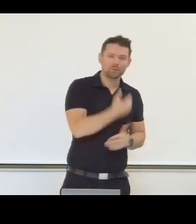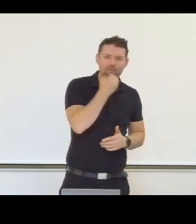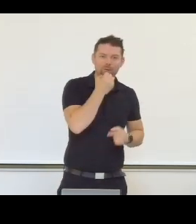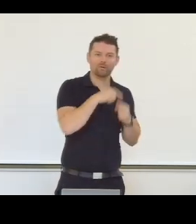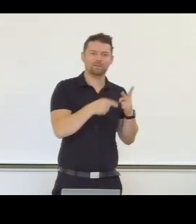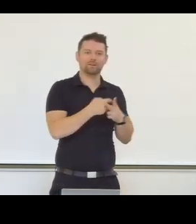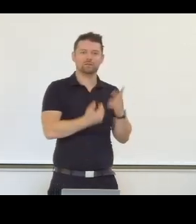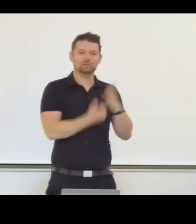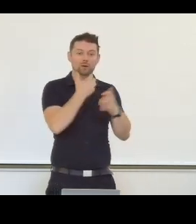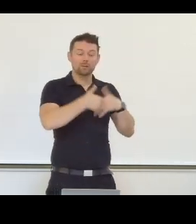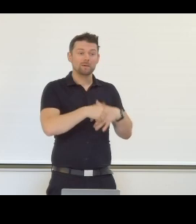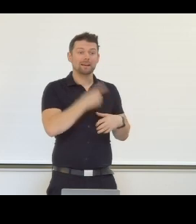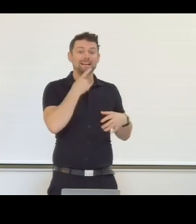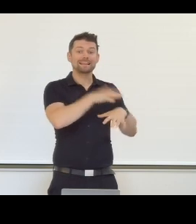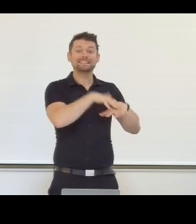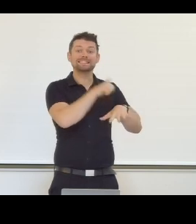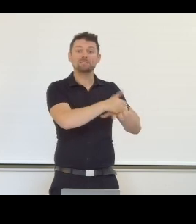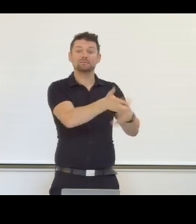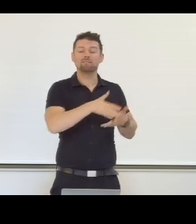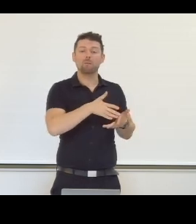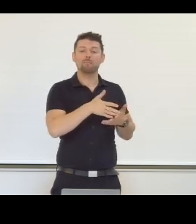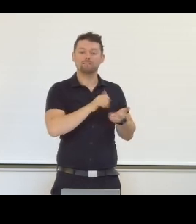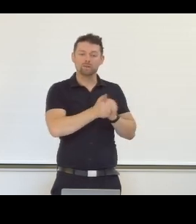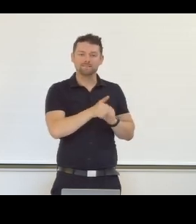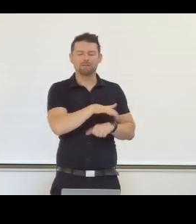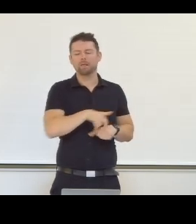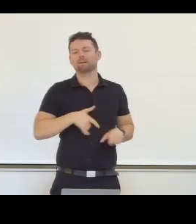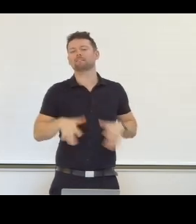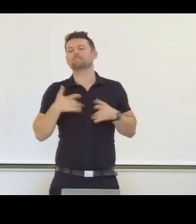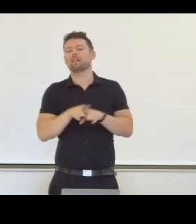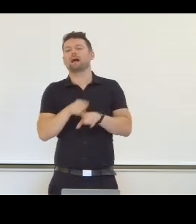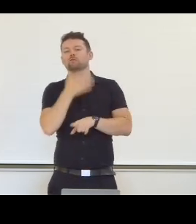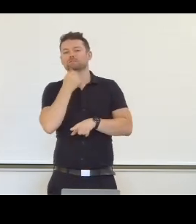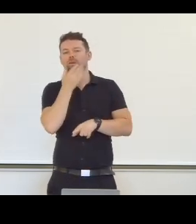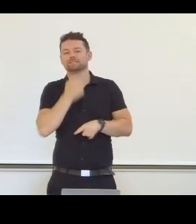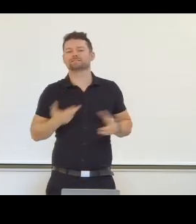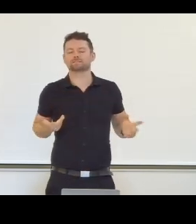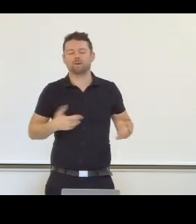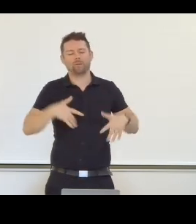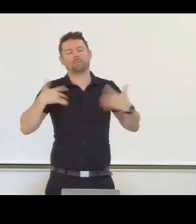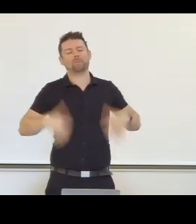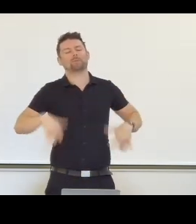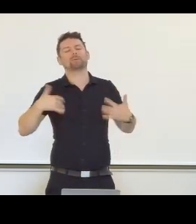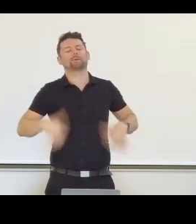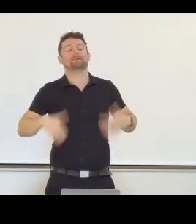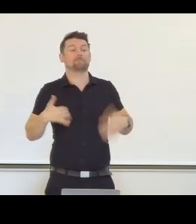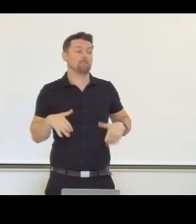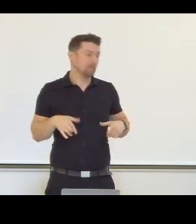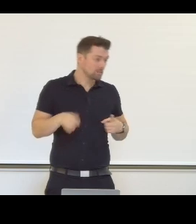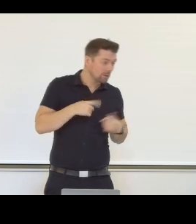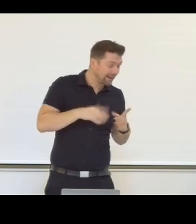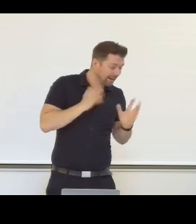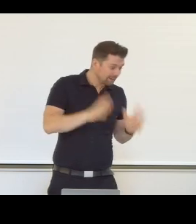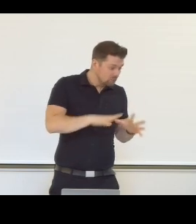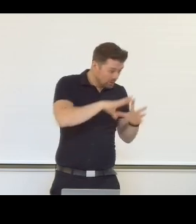from our friends and family. That was Christmas. That was amazing. It was an awesome day. But quickly, we had to take all